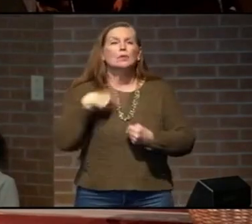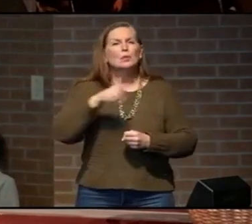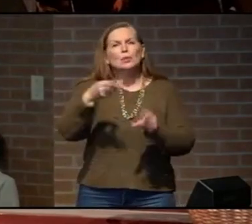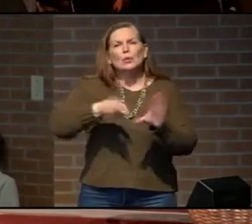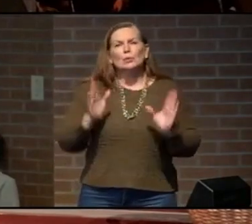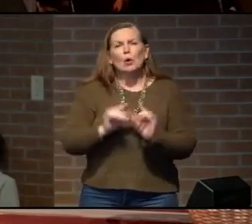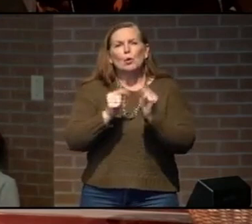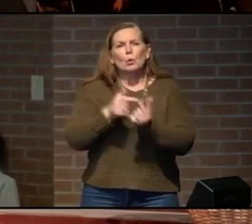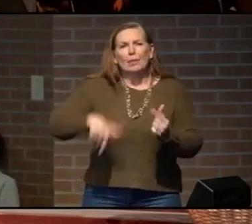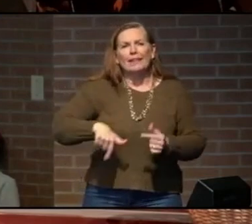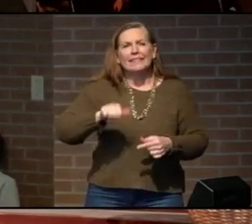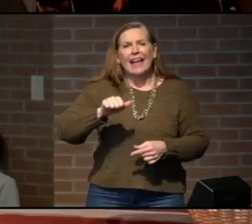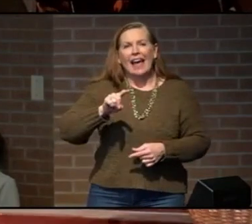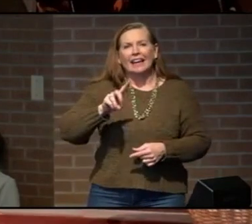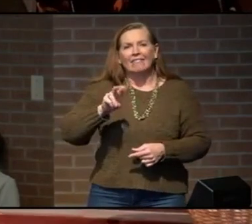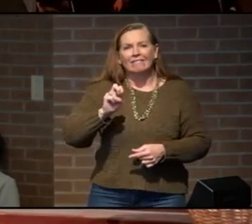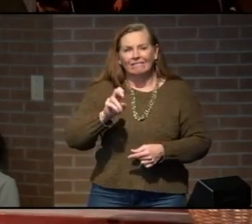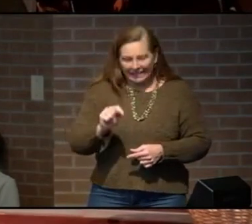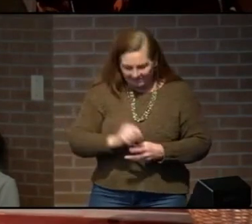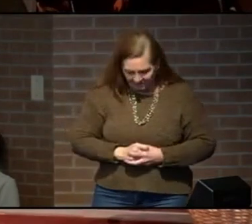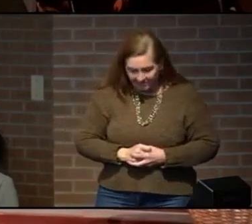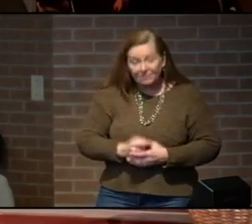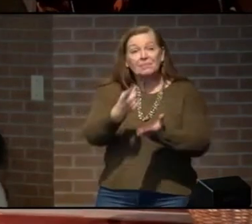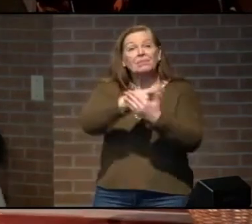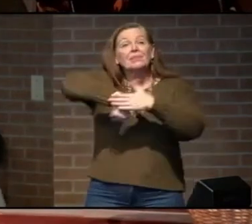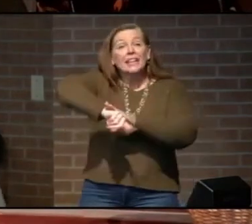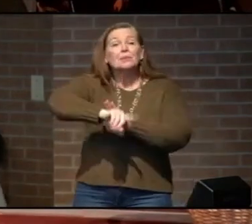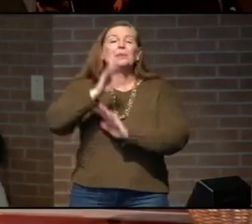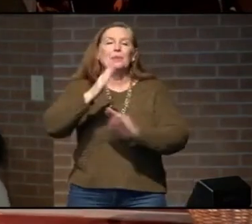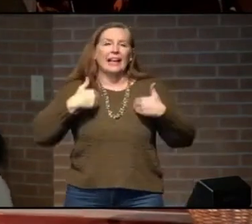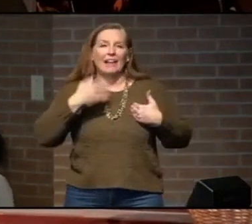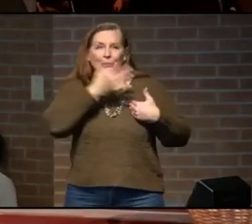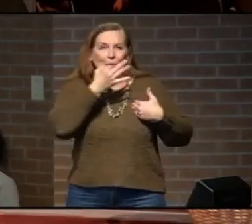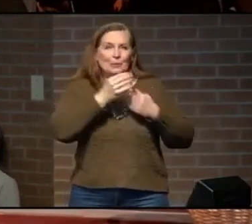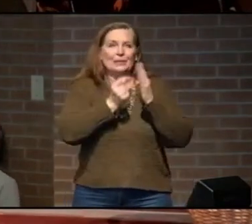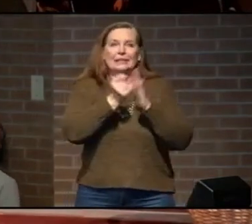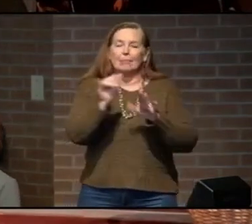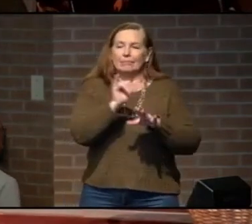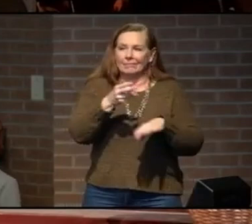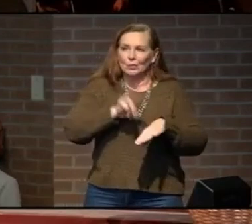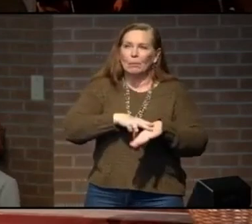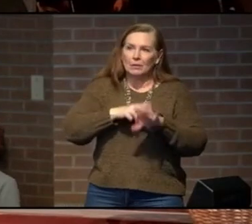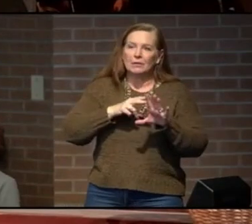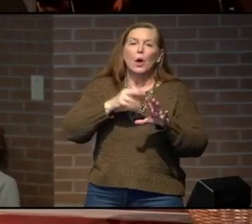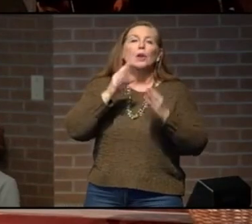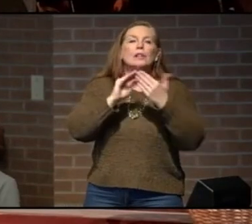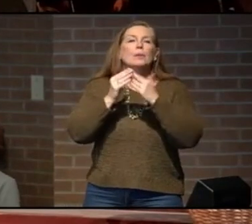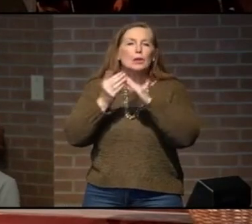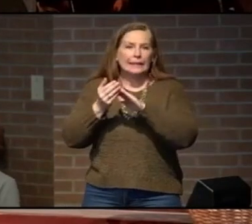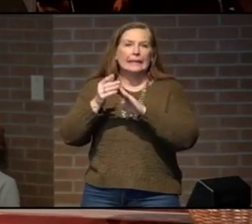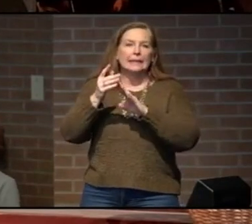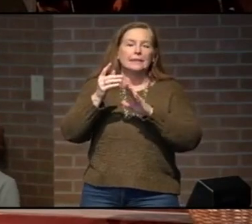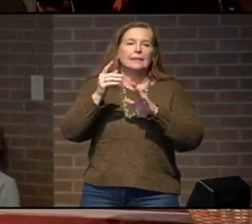Advent. Next week, we will have community time just like normal. This week, we don't have it like normal. We have brunch instead, which is going to